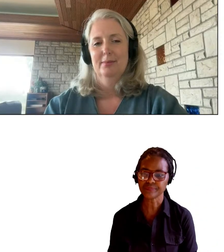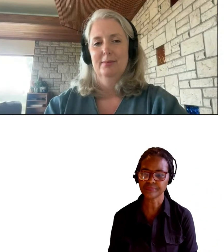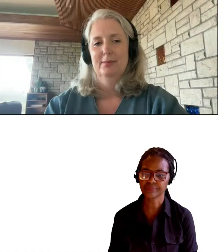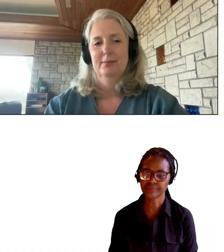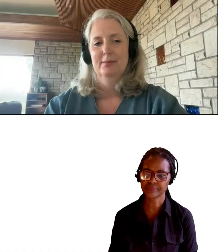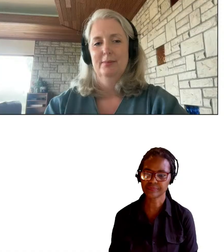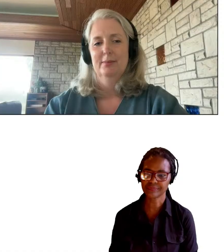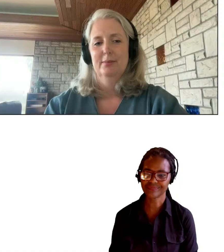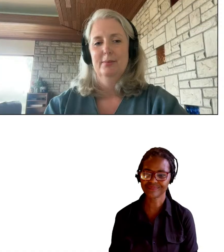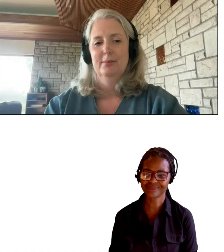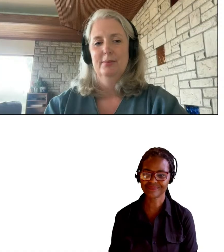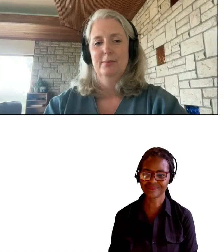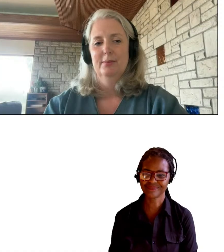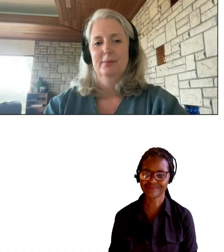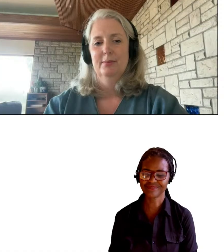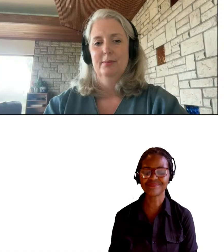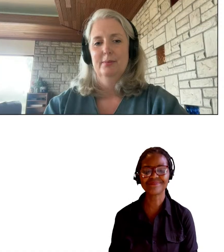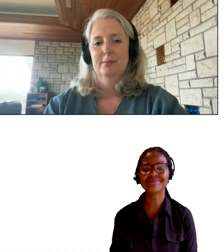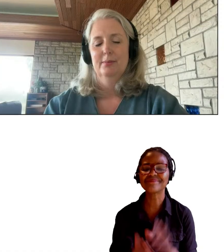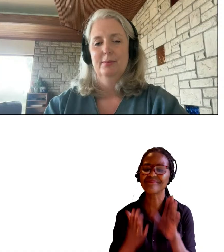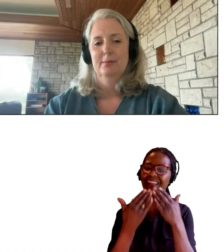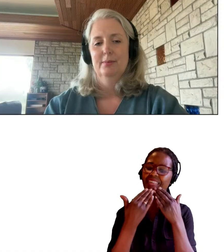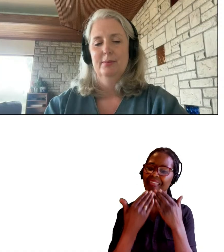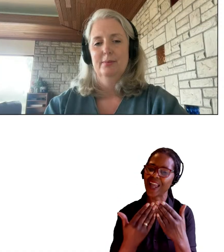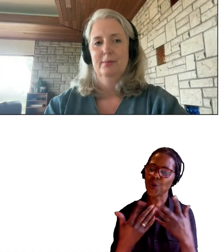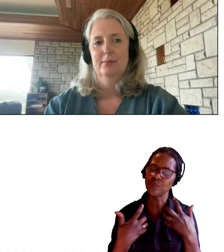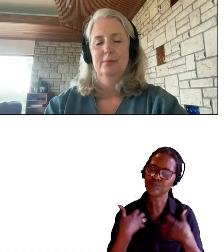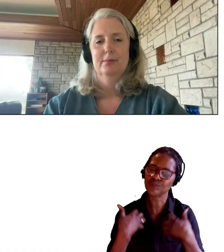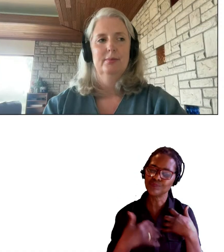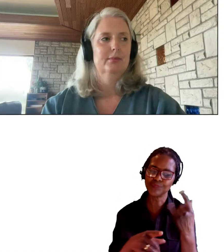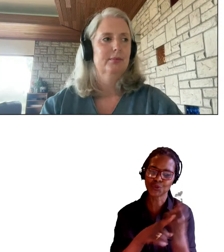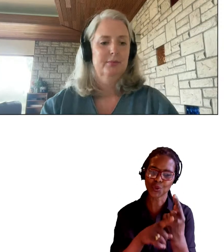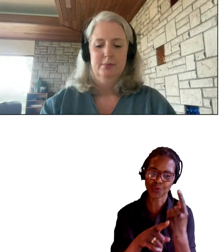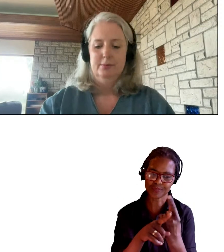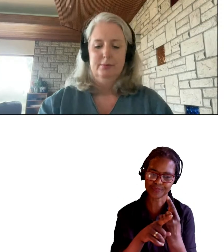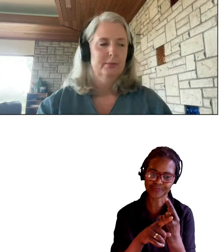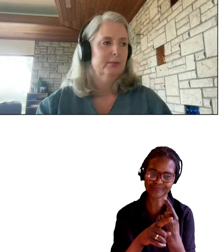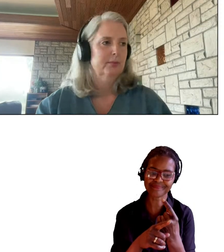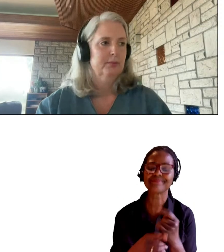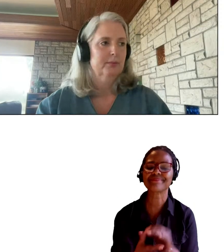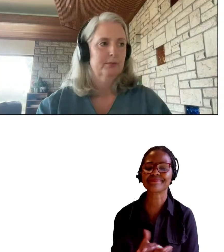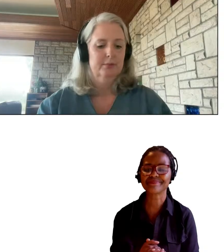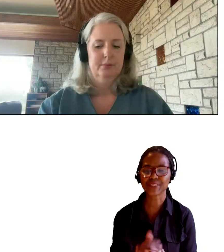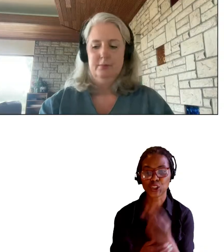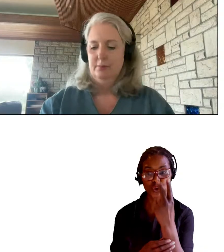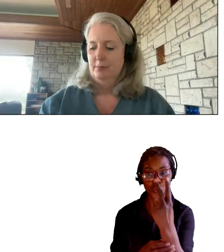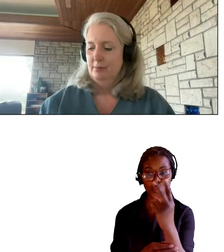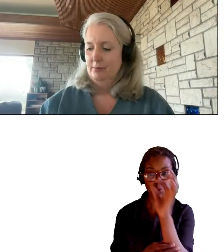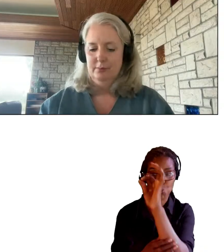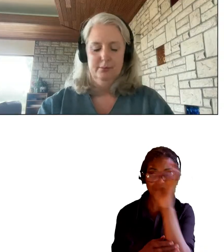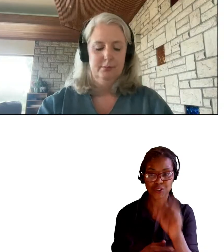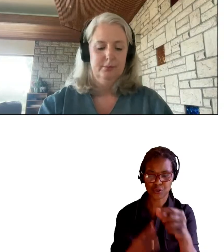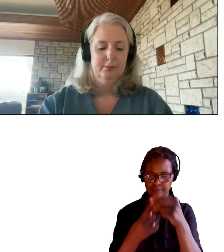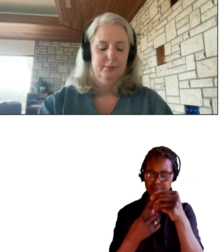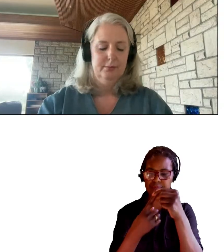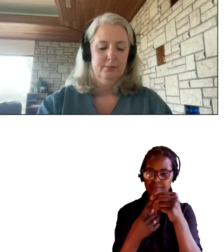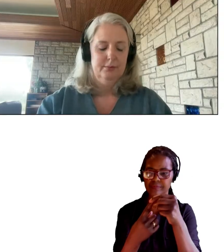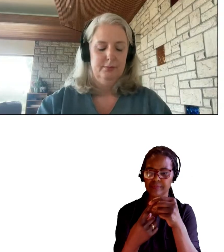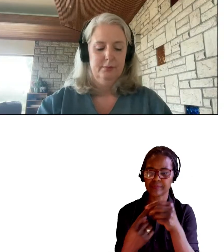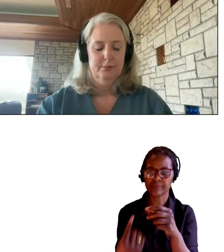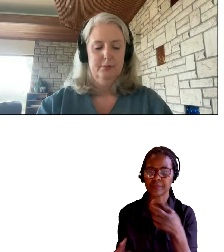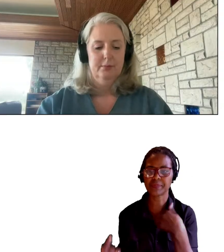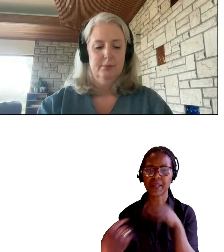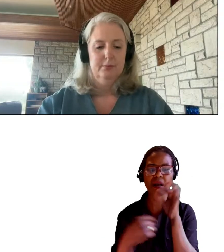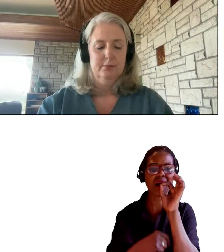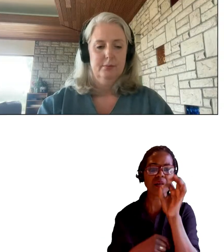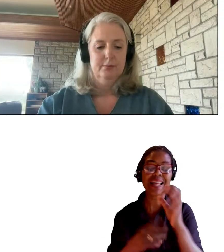Hi, thank you for a very interesting talk. 2 questions. Firstly, did you come across any applications which were written